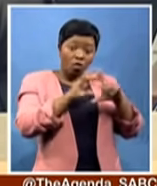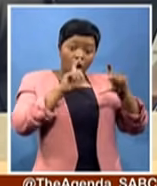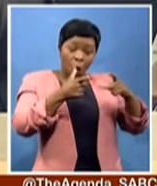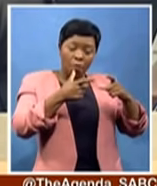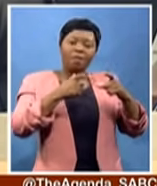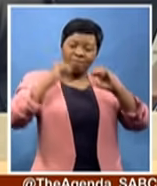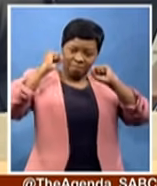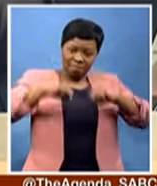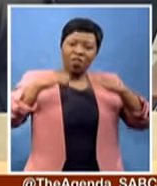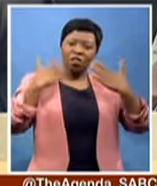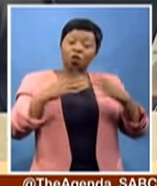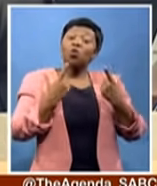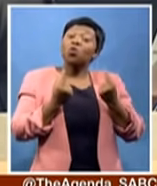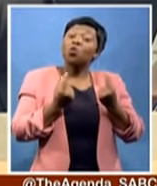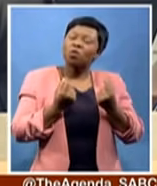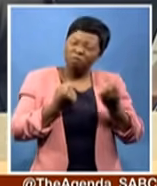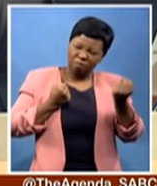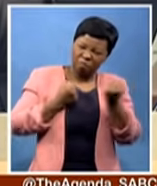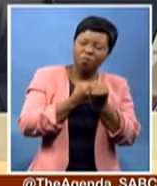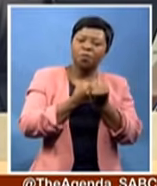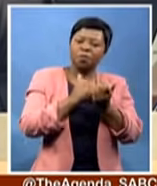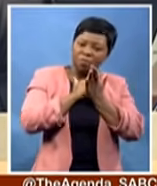way possible to fulfill its mandate.